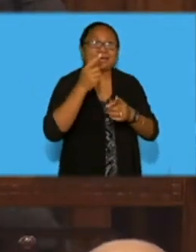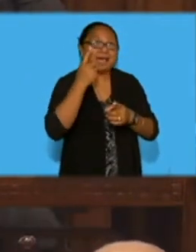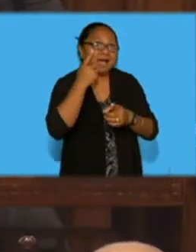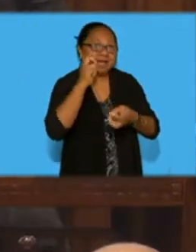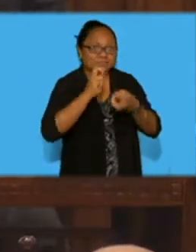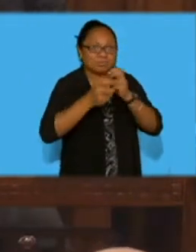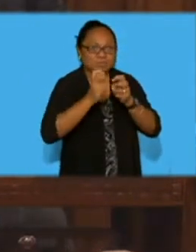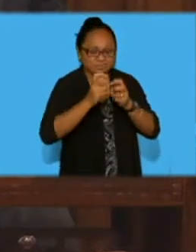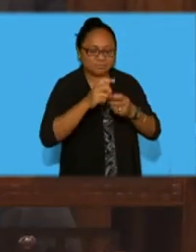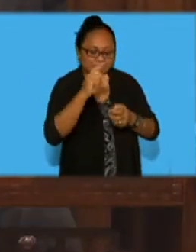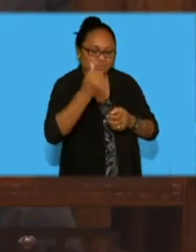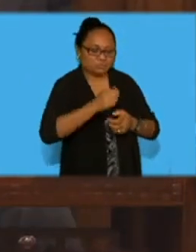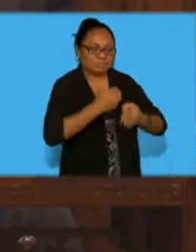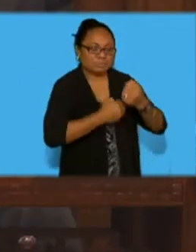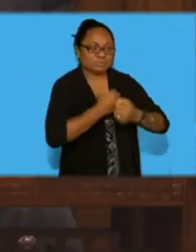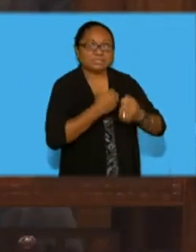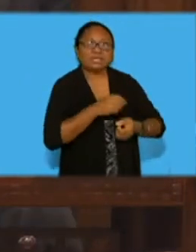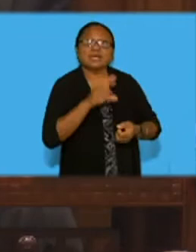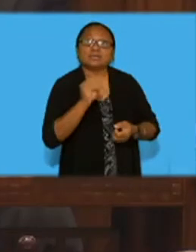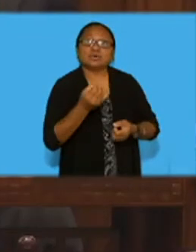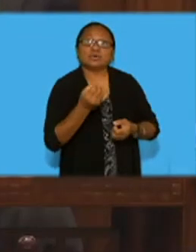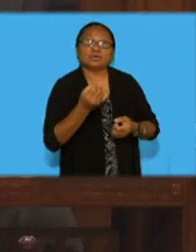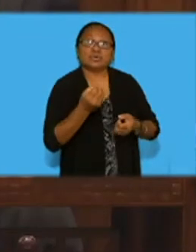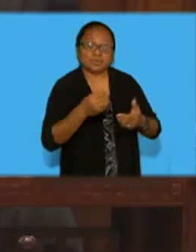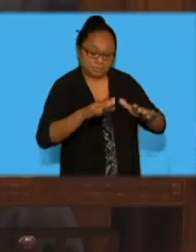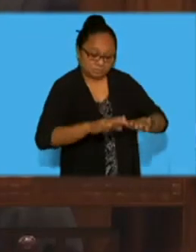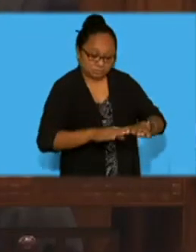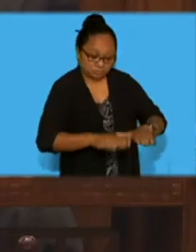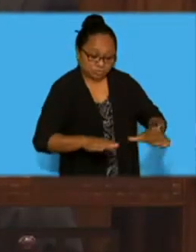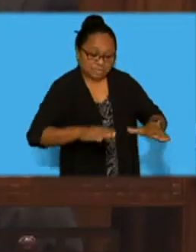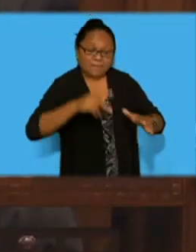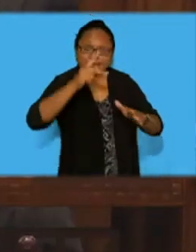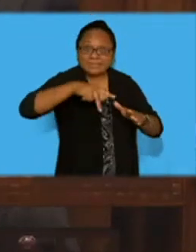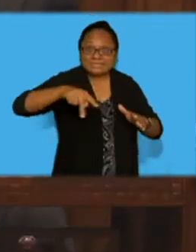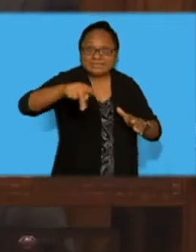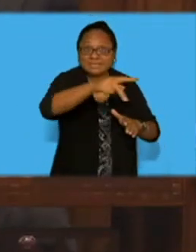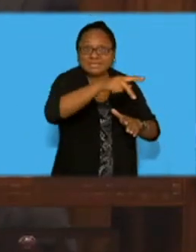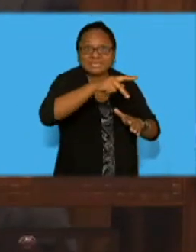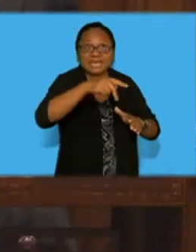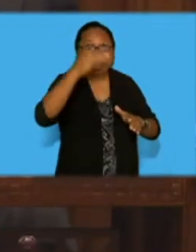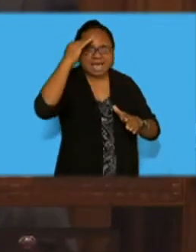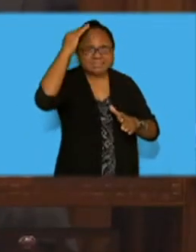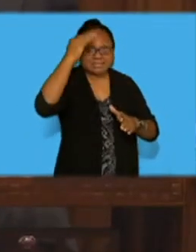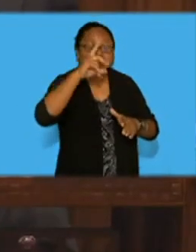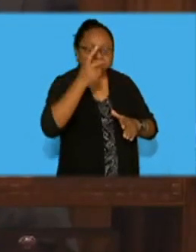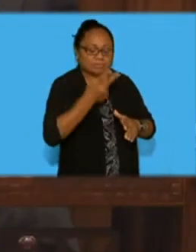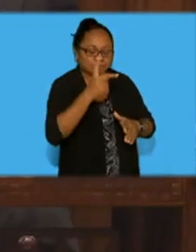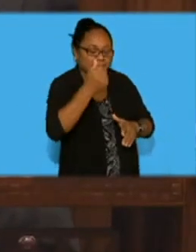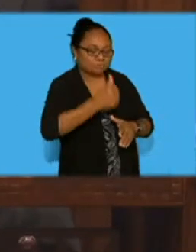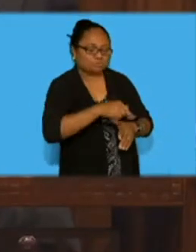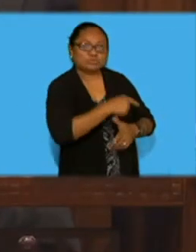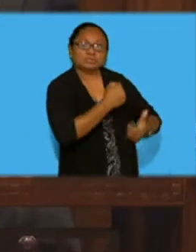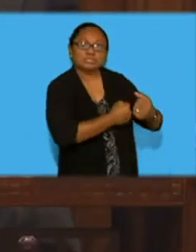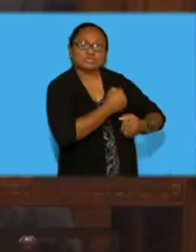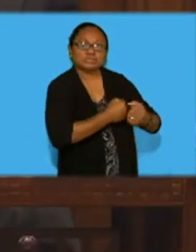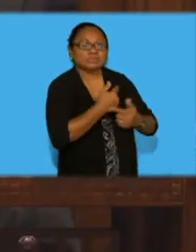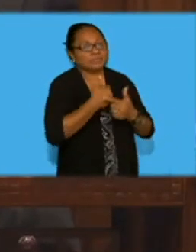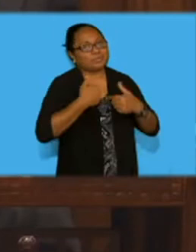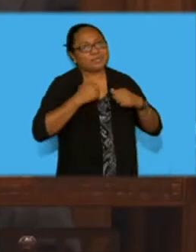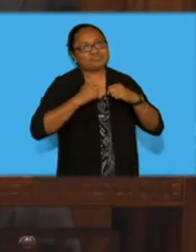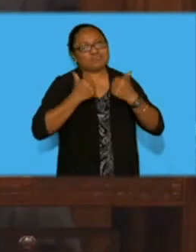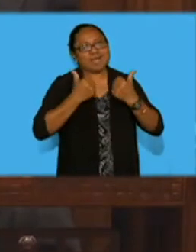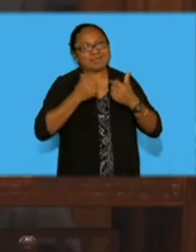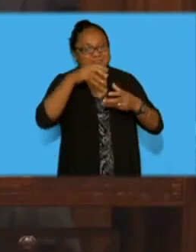for teaching Braille, not only for the children in the Pacific, but also visually impaired adults. We are proud of being part of an inclusive